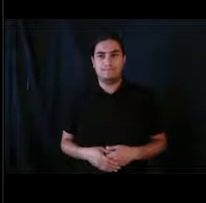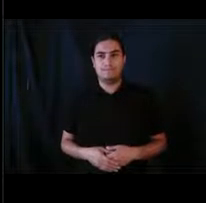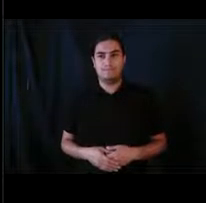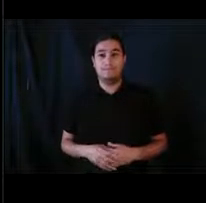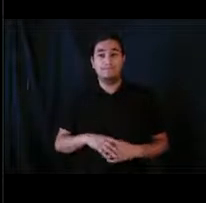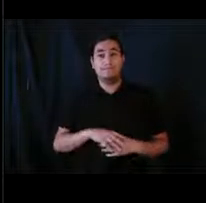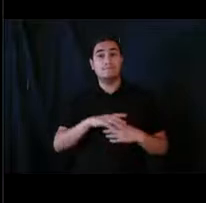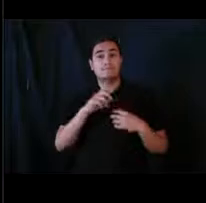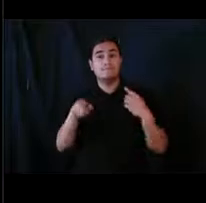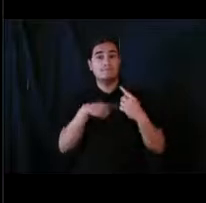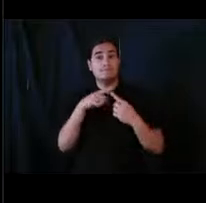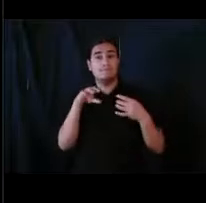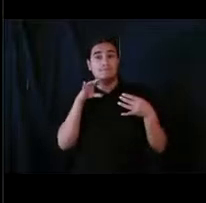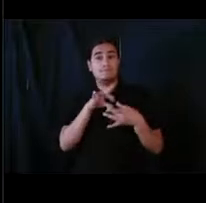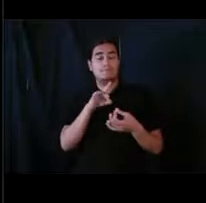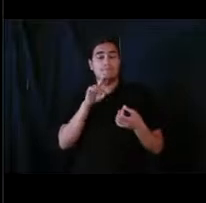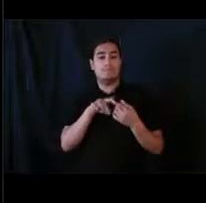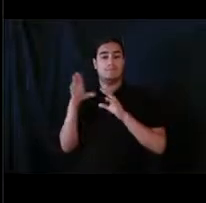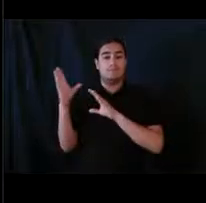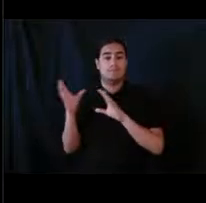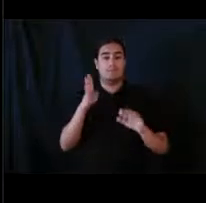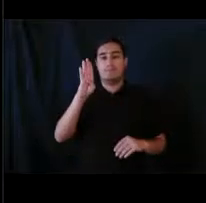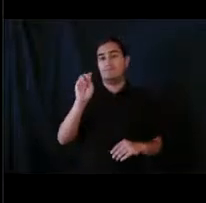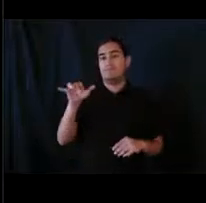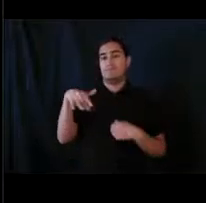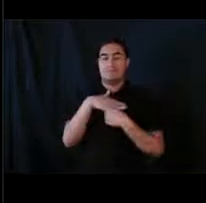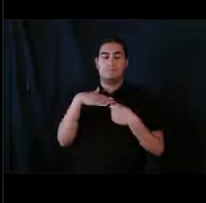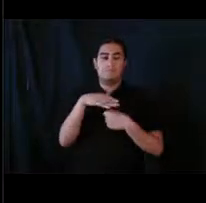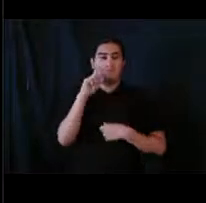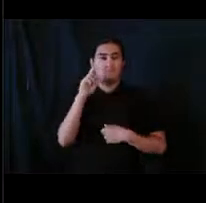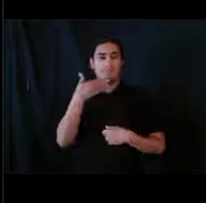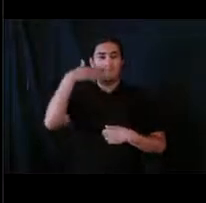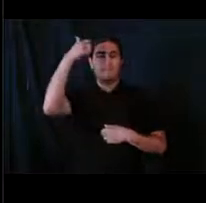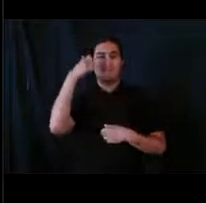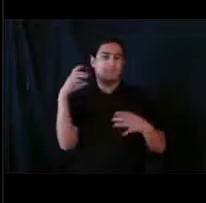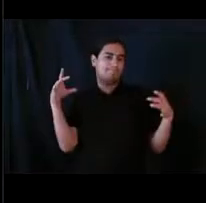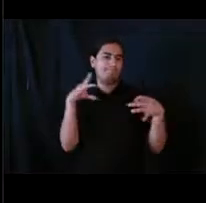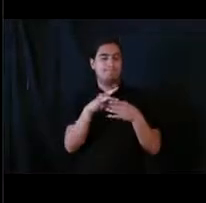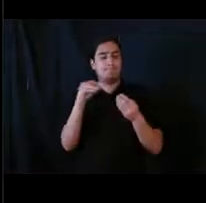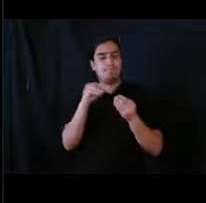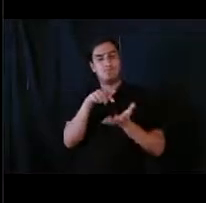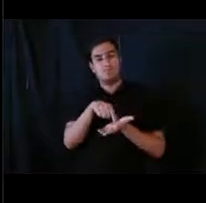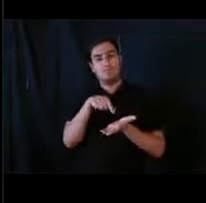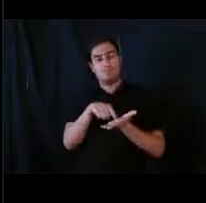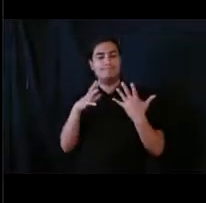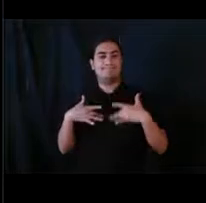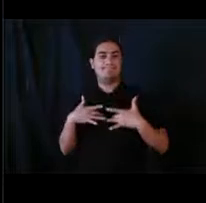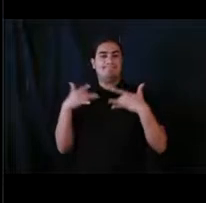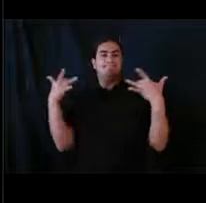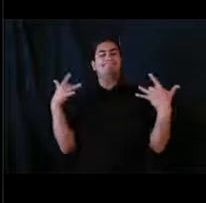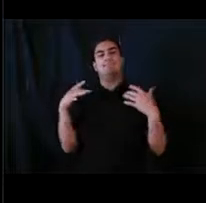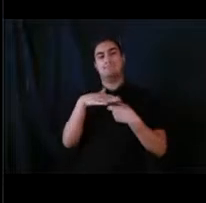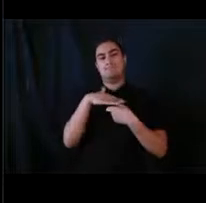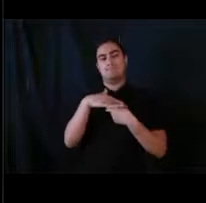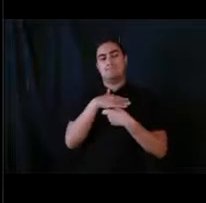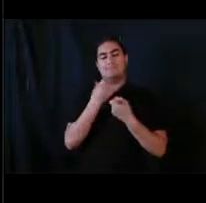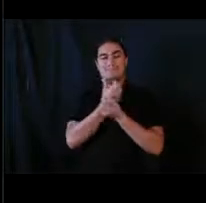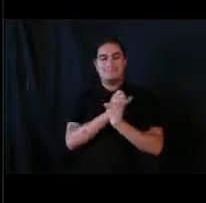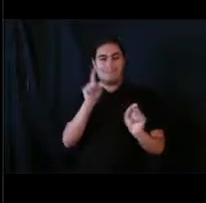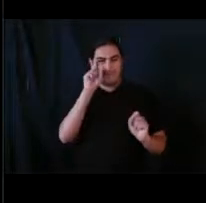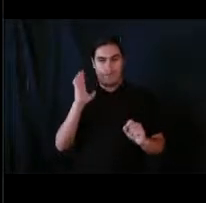and when it comes to the plan bay area 2050 vision of a better connected healthier and more affordable and vibrant region the safety of our